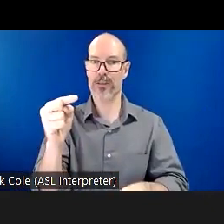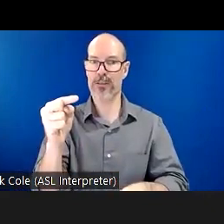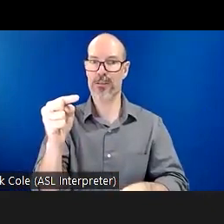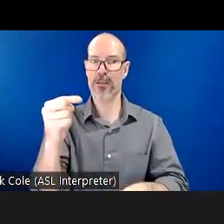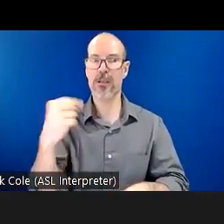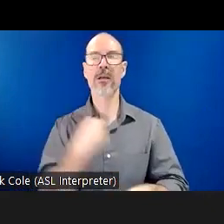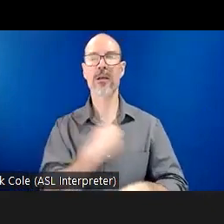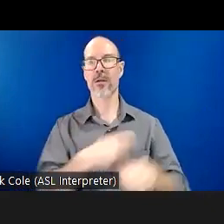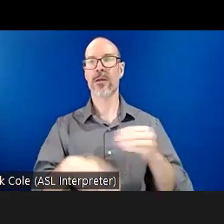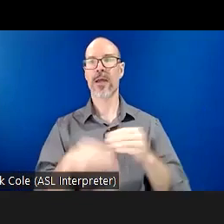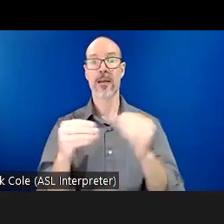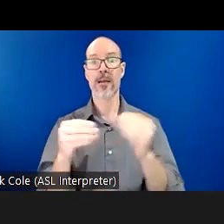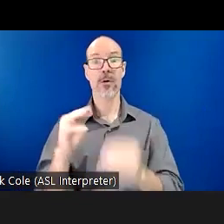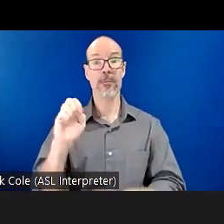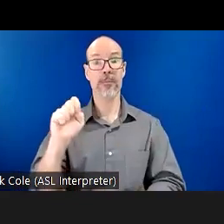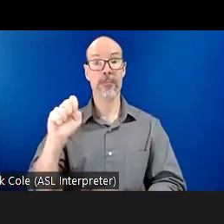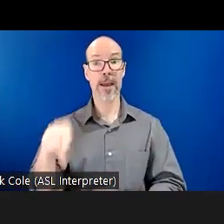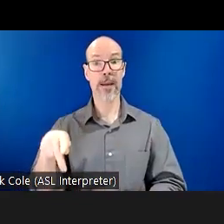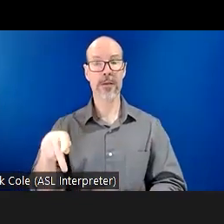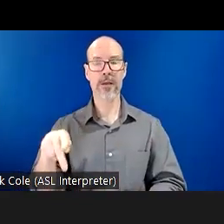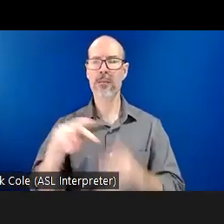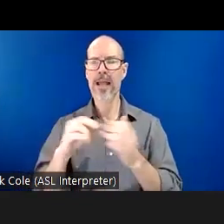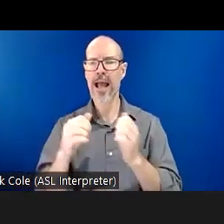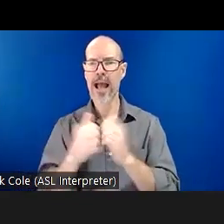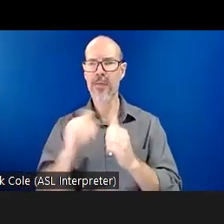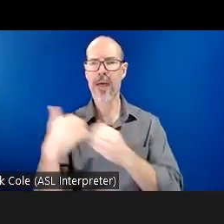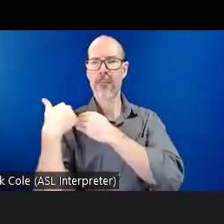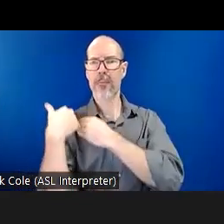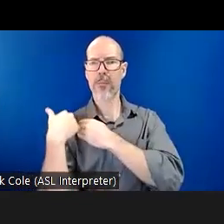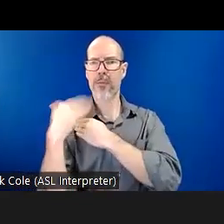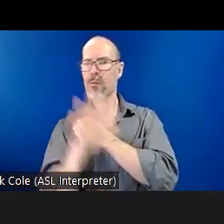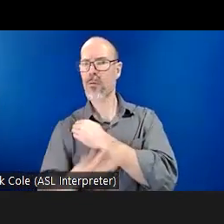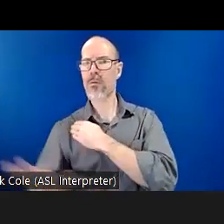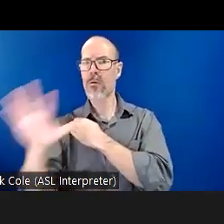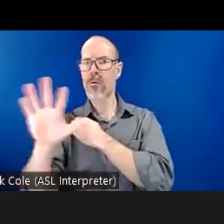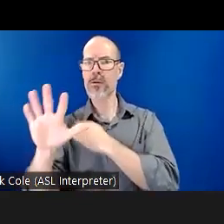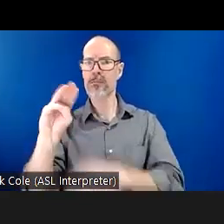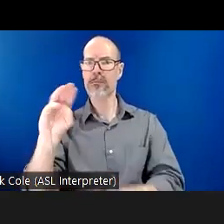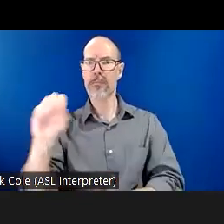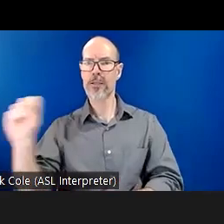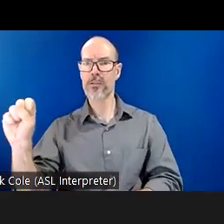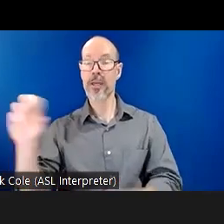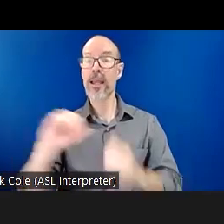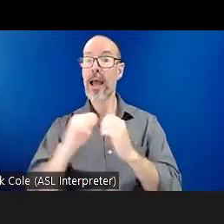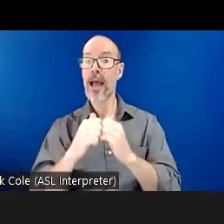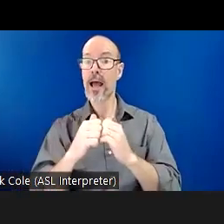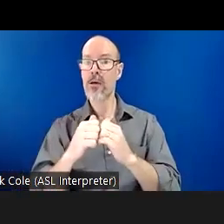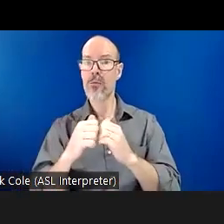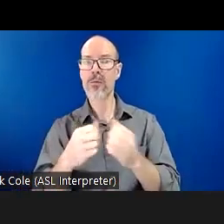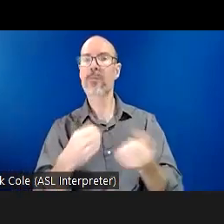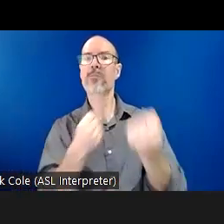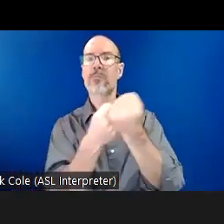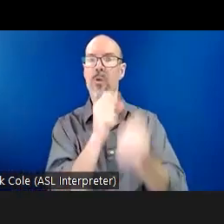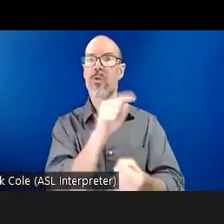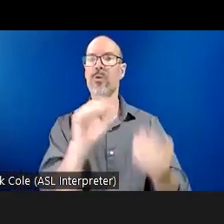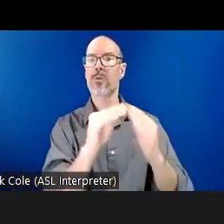through how are these burdens experienced across our state, and how can program design move benefits first to those communities. So for